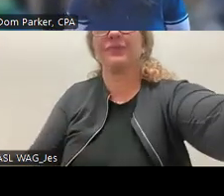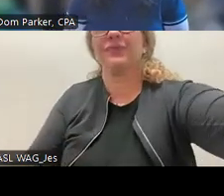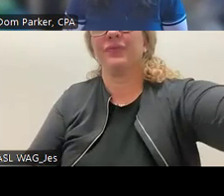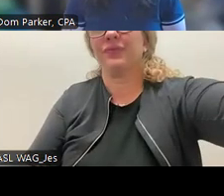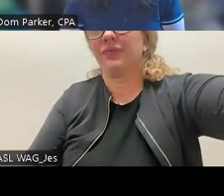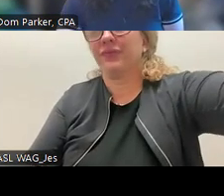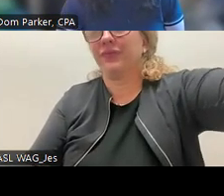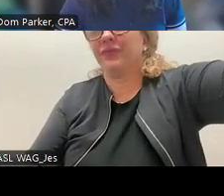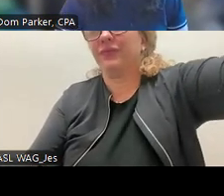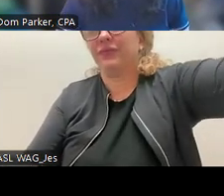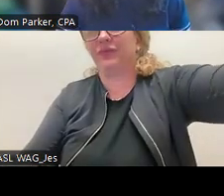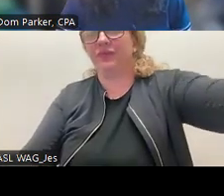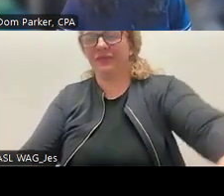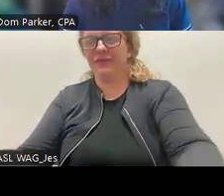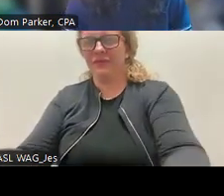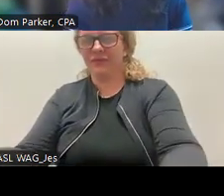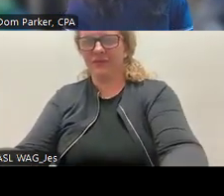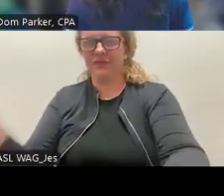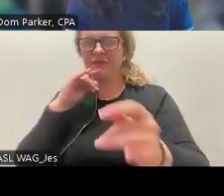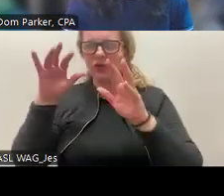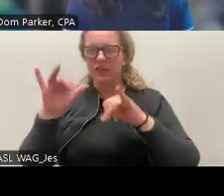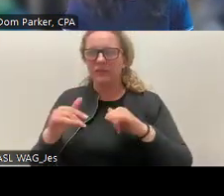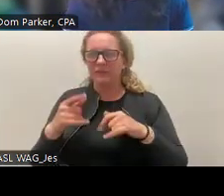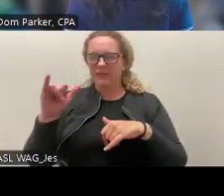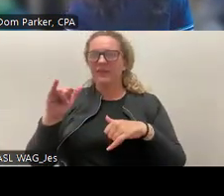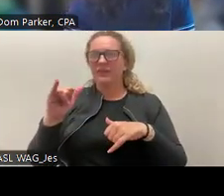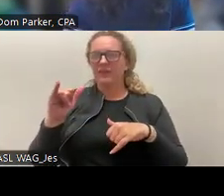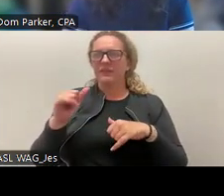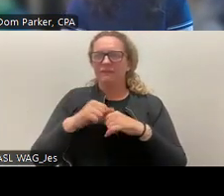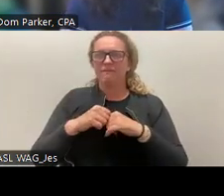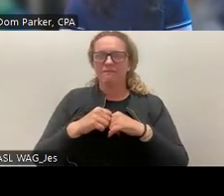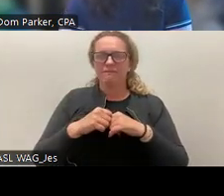you typed in, if we just go to Thingiverse,